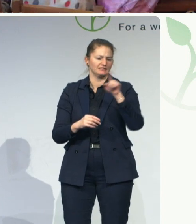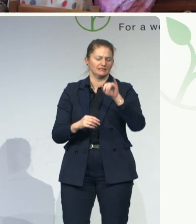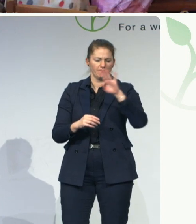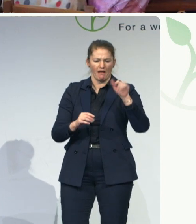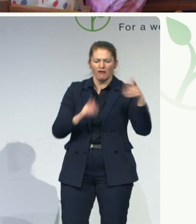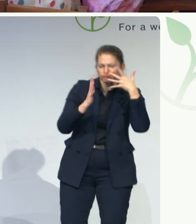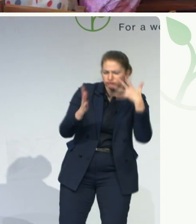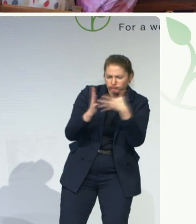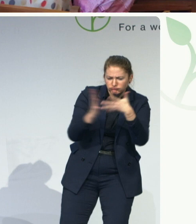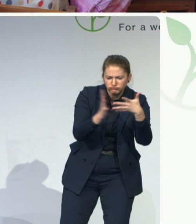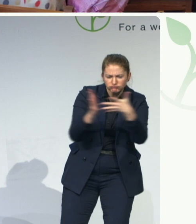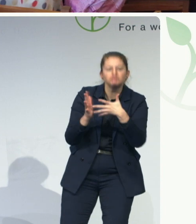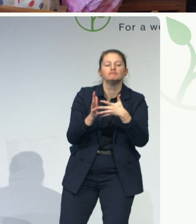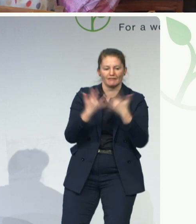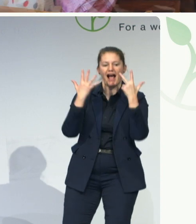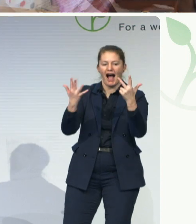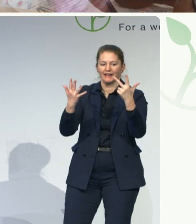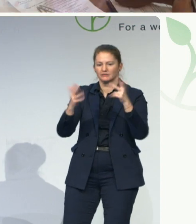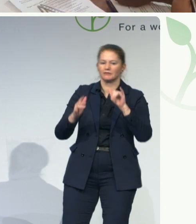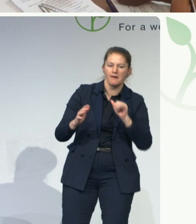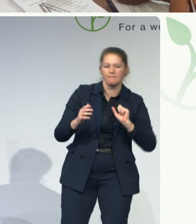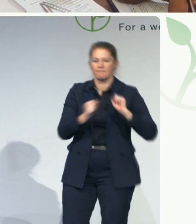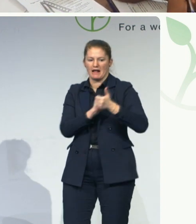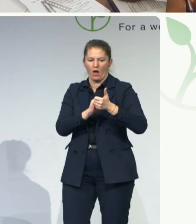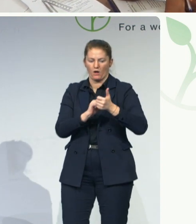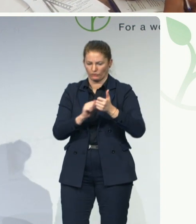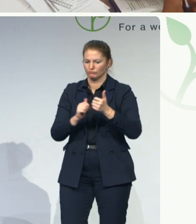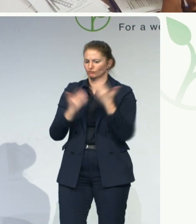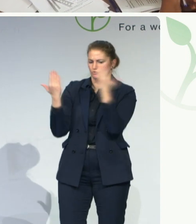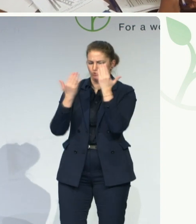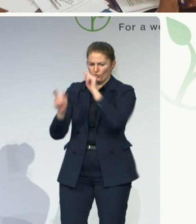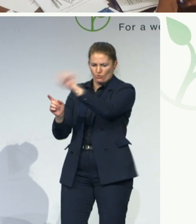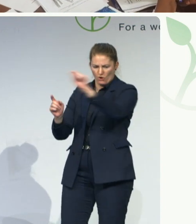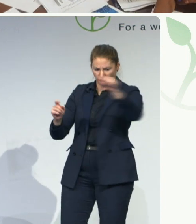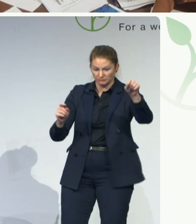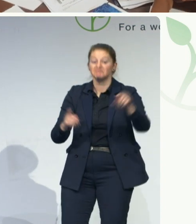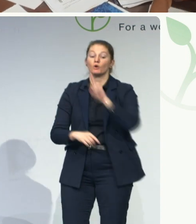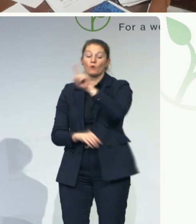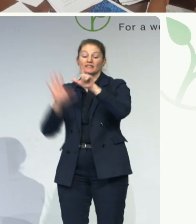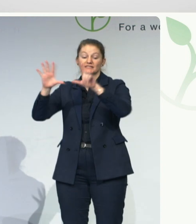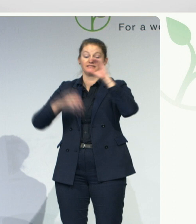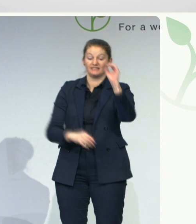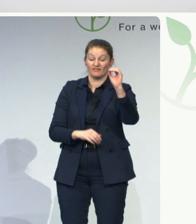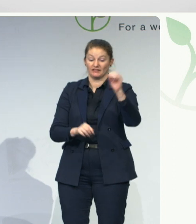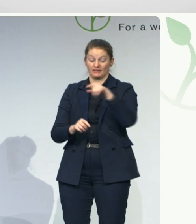So far, 170 teachers in all 8 pilot schools have been trained.